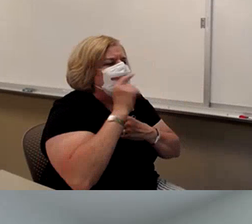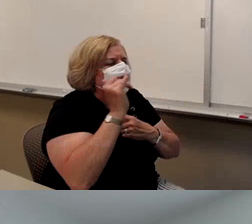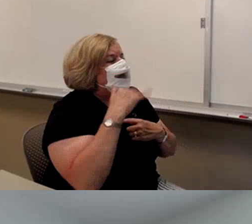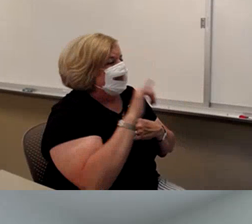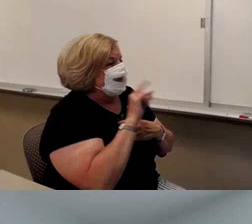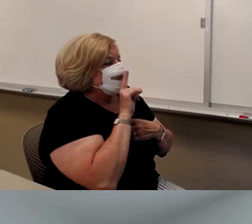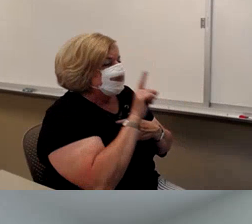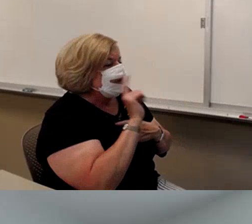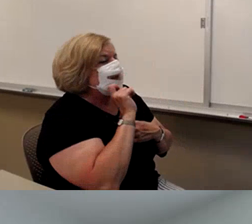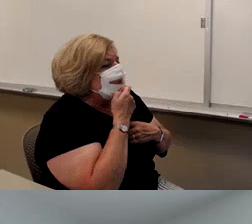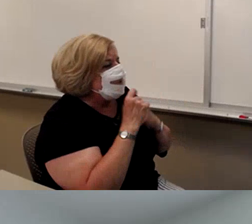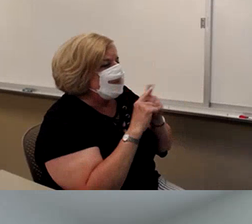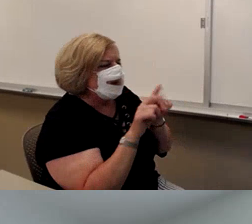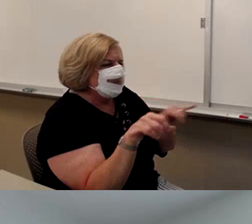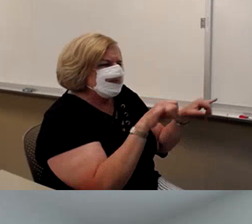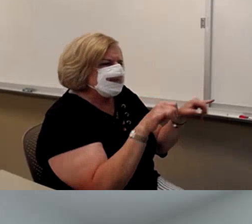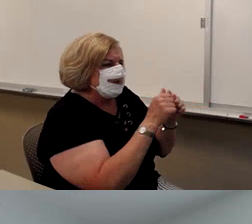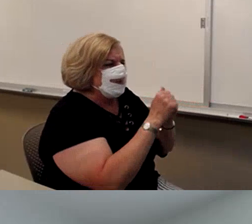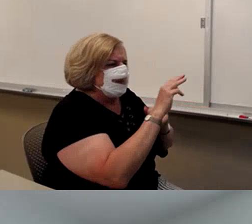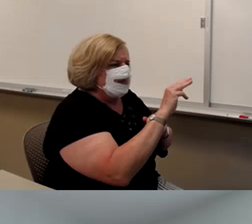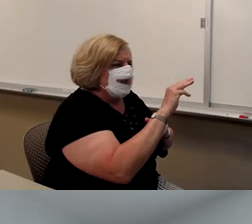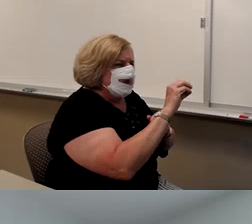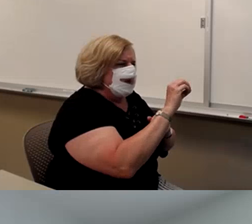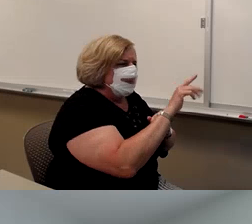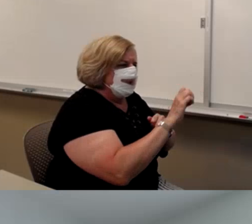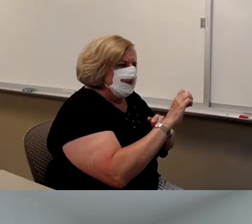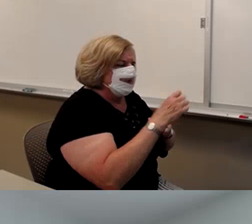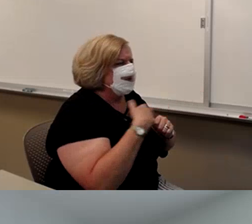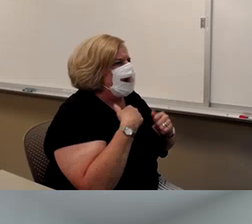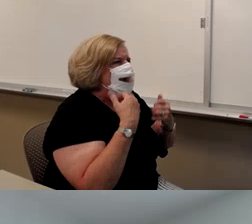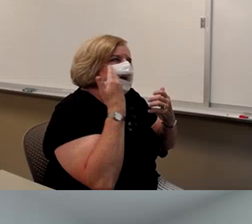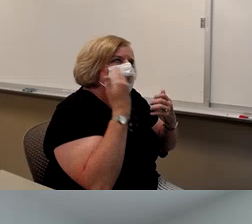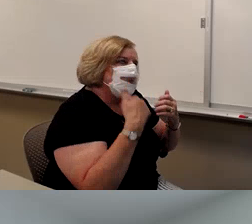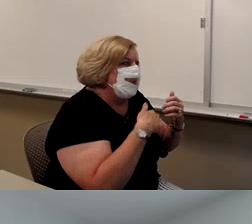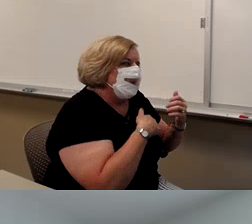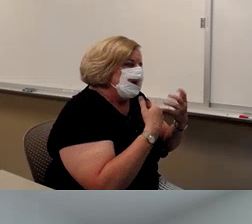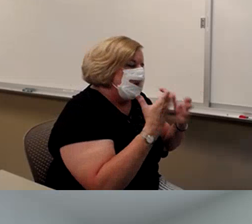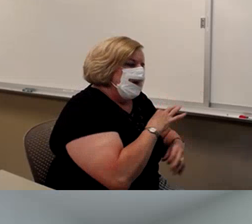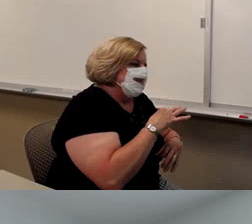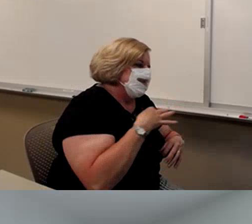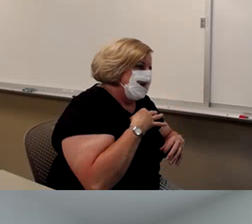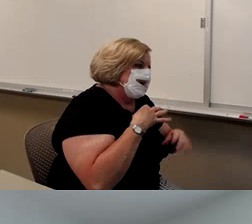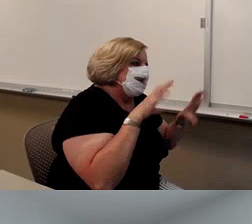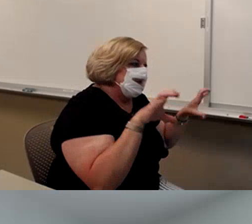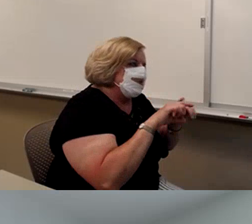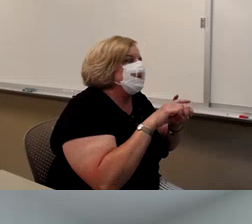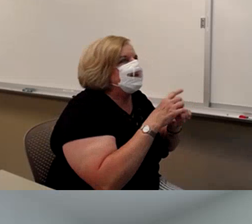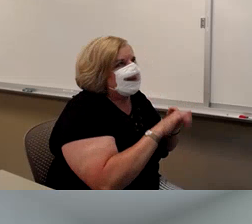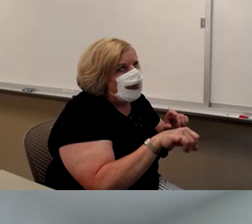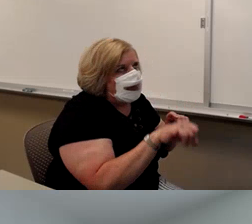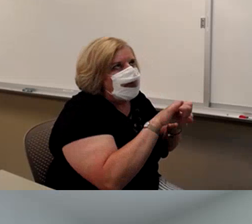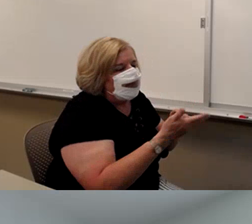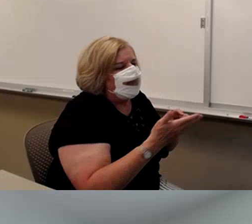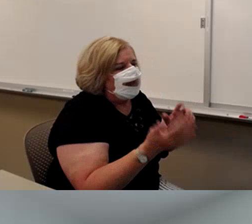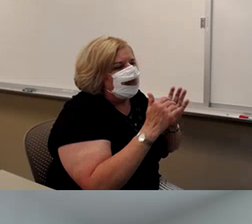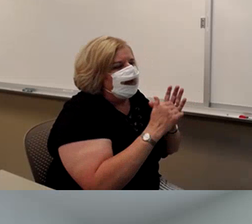but it was very similar to Moodle. And so I know we don't want faculty doing the same kind of thing. I don't, Christy, you didn't look at that yet,